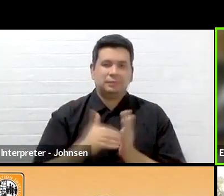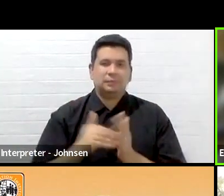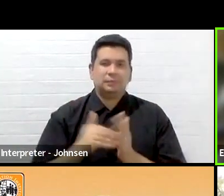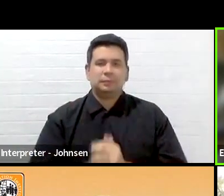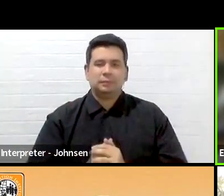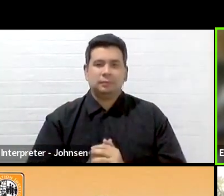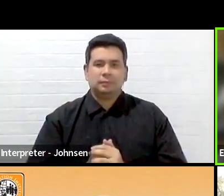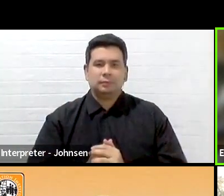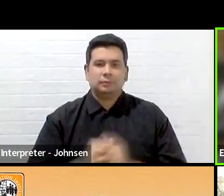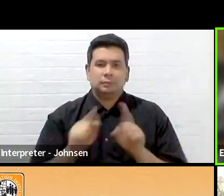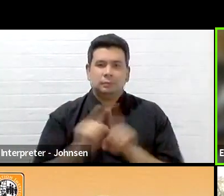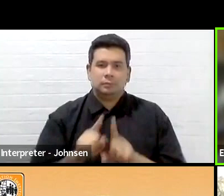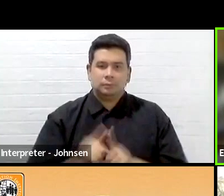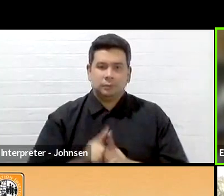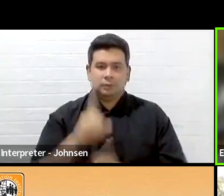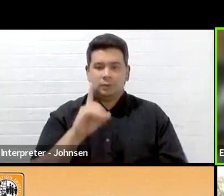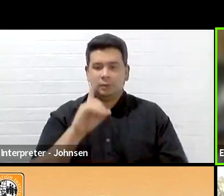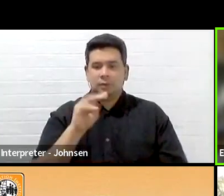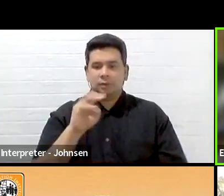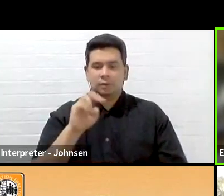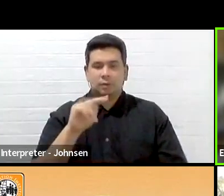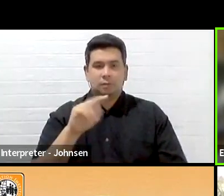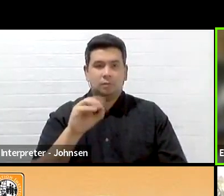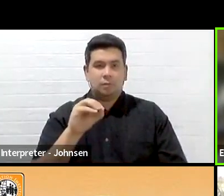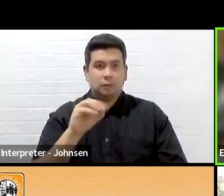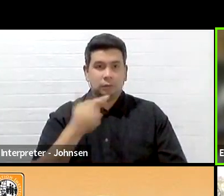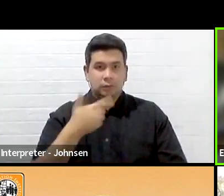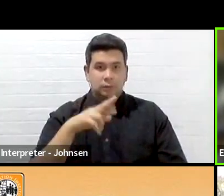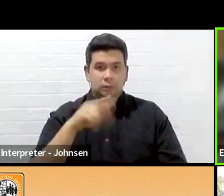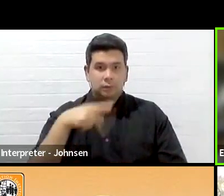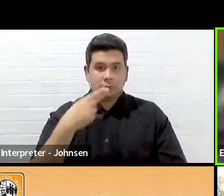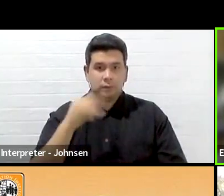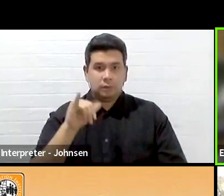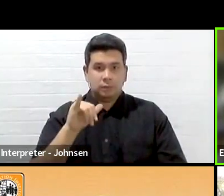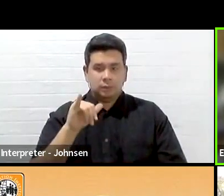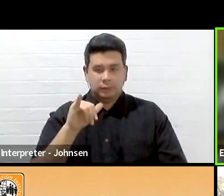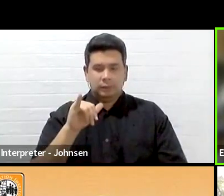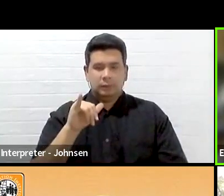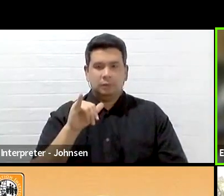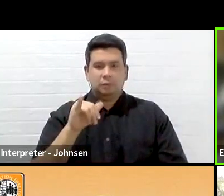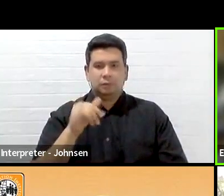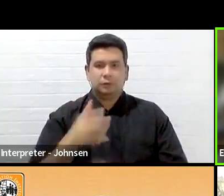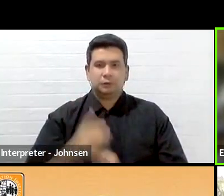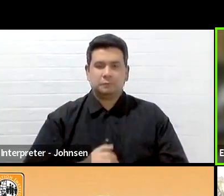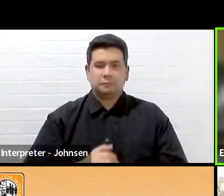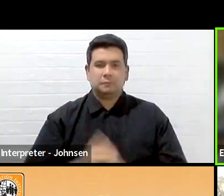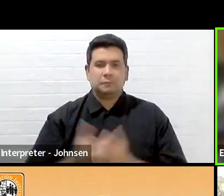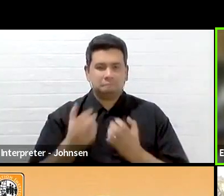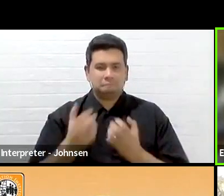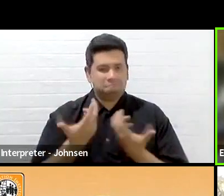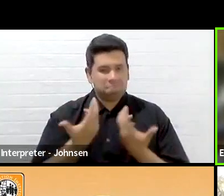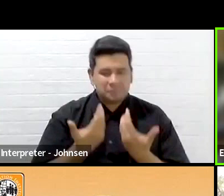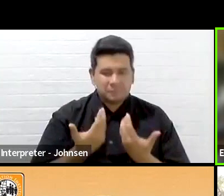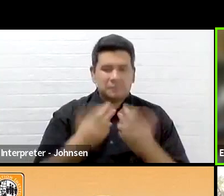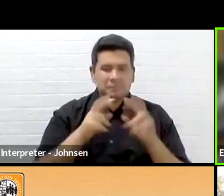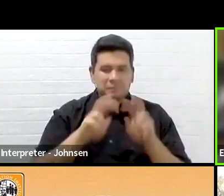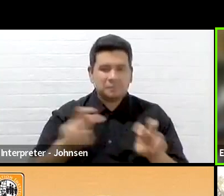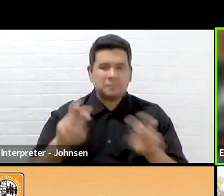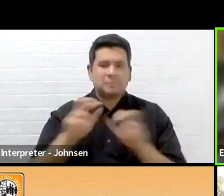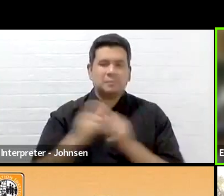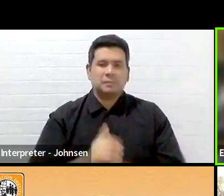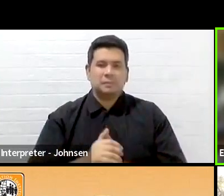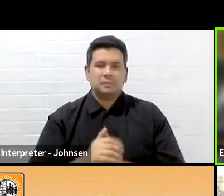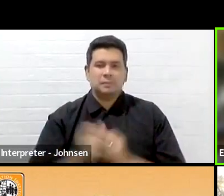mga estudyante sa demography that, historical demography is another interesting field to explore. Okay, a lot of